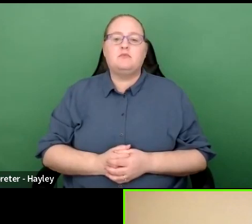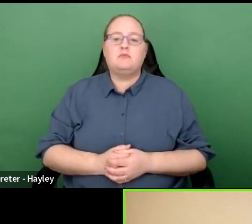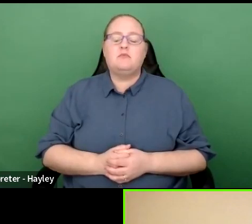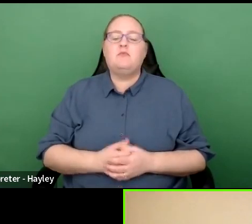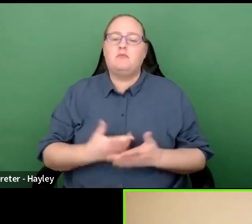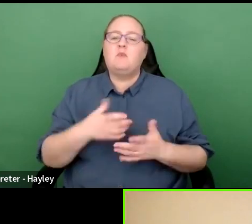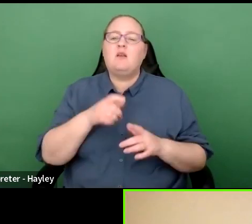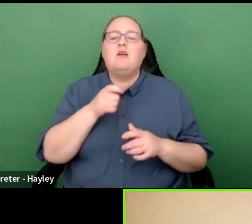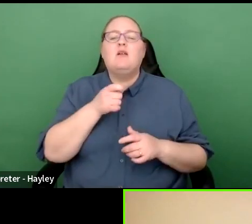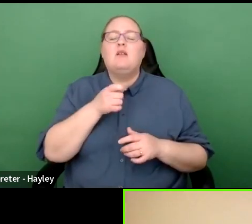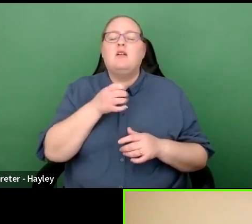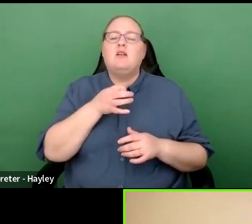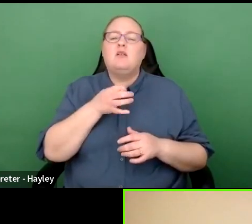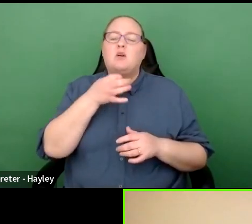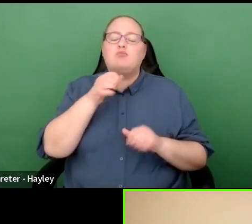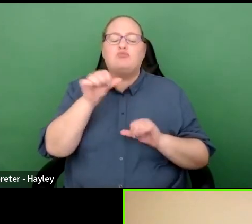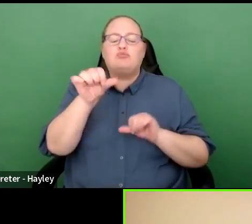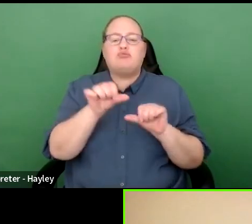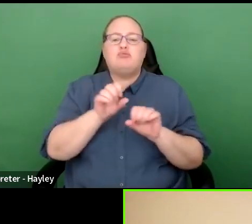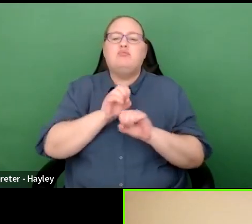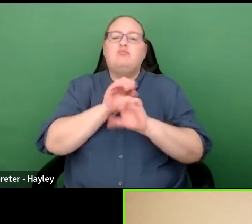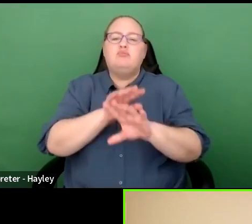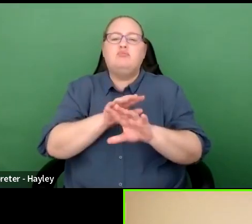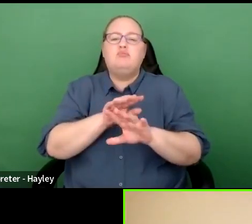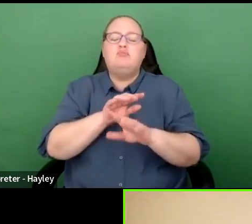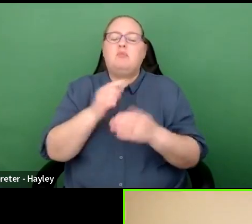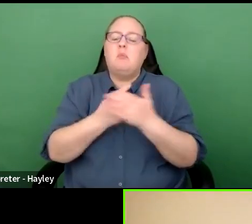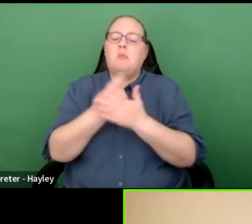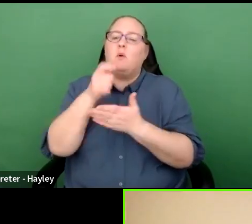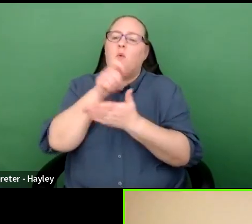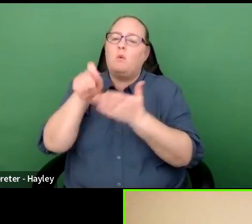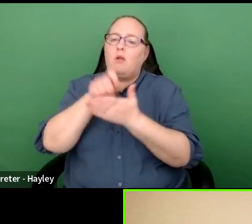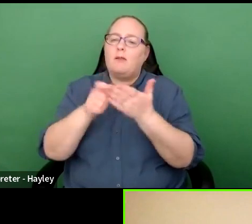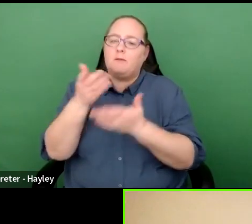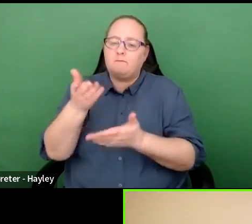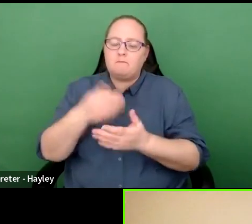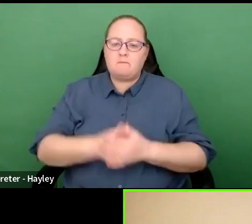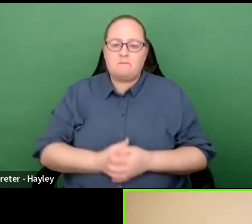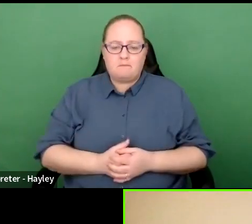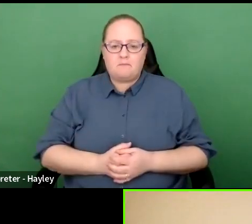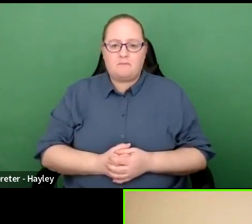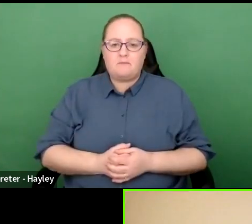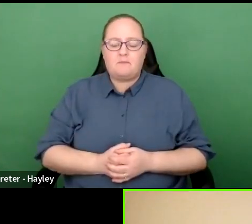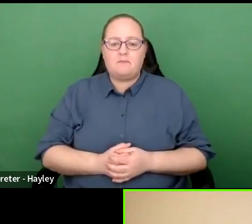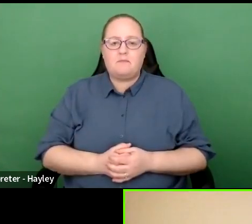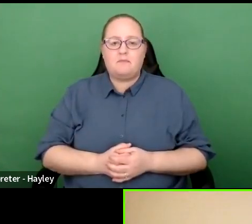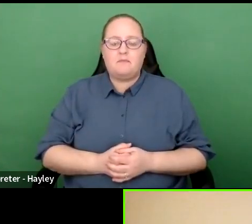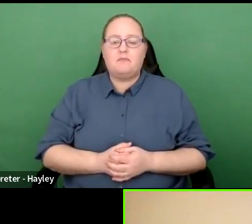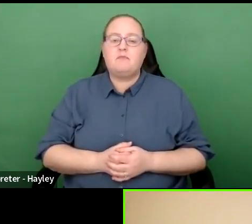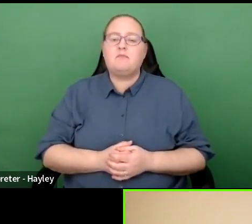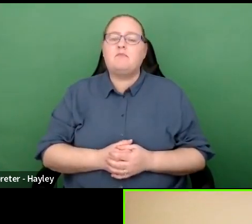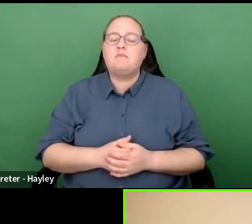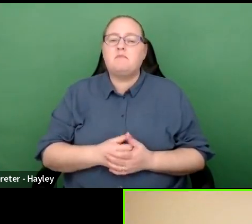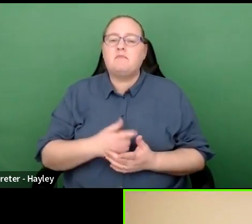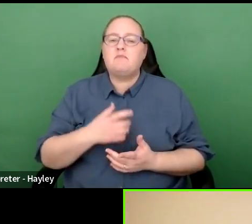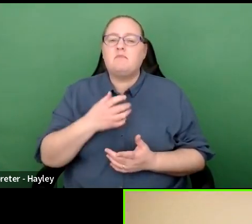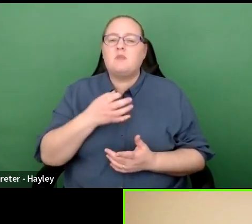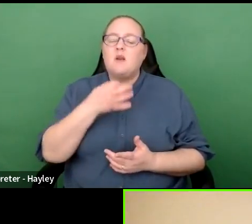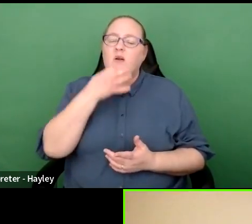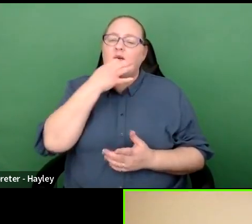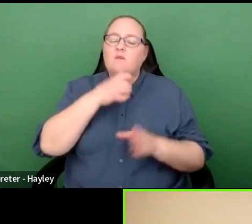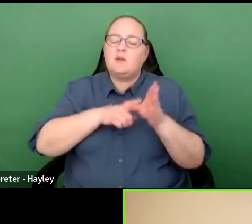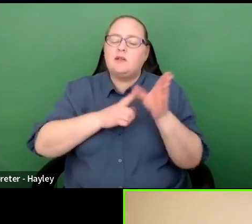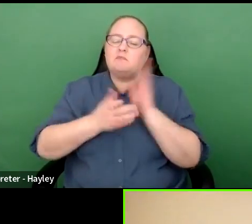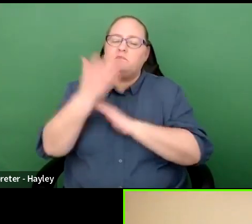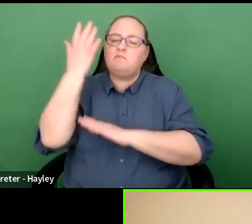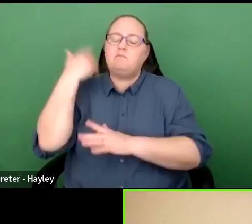say a few words about Tomila herself, because I met her a few years